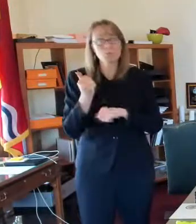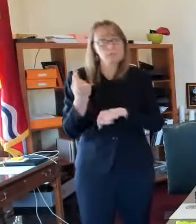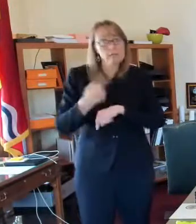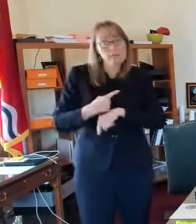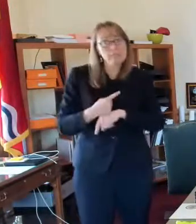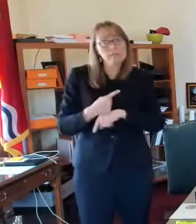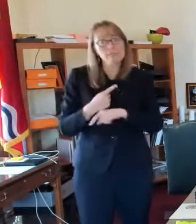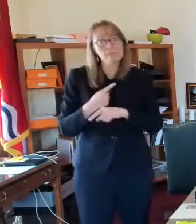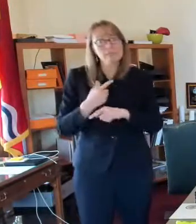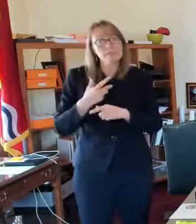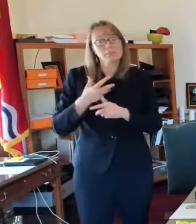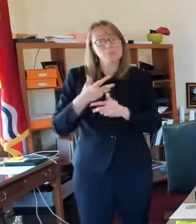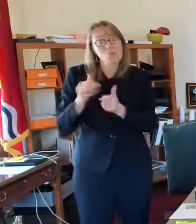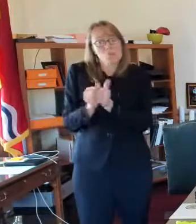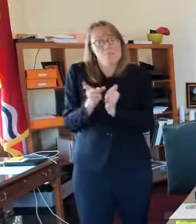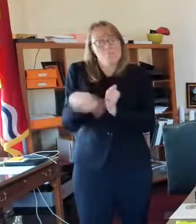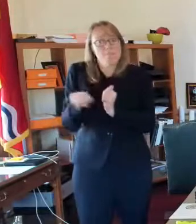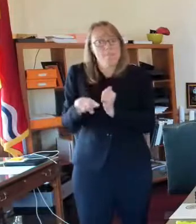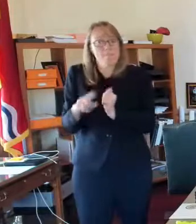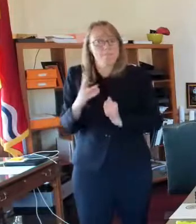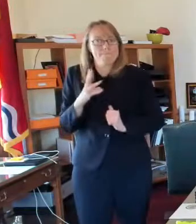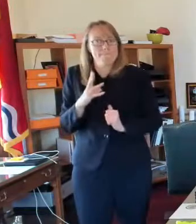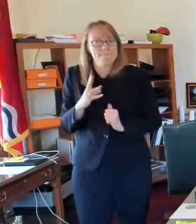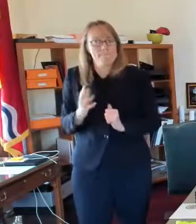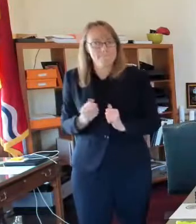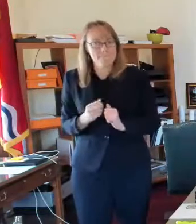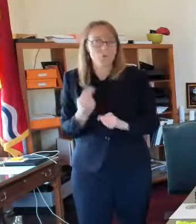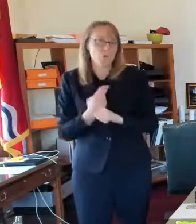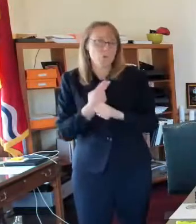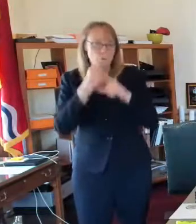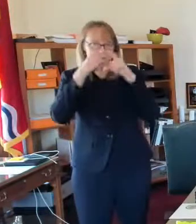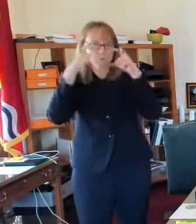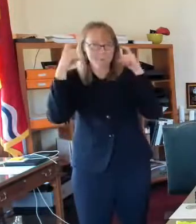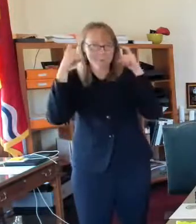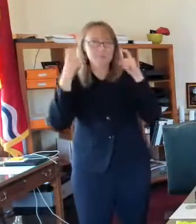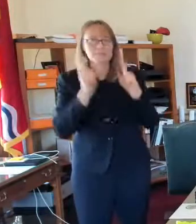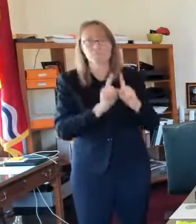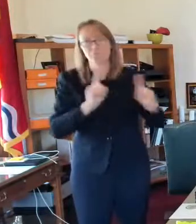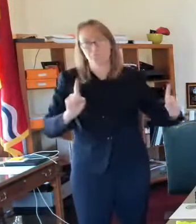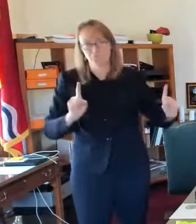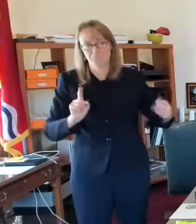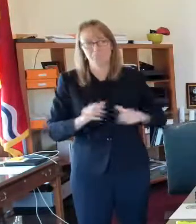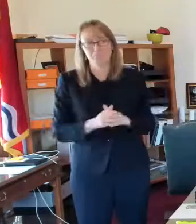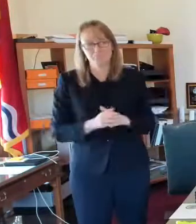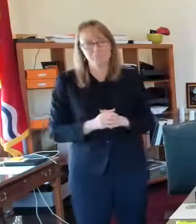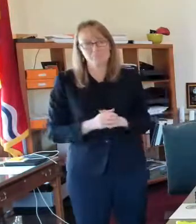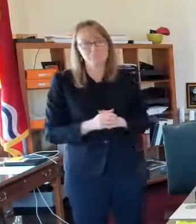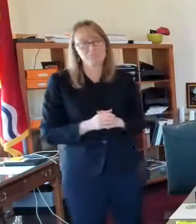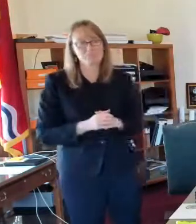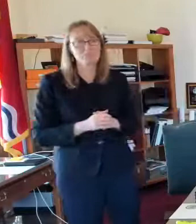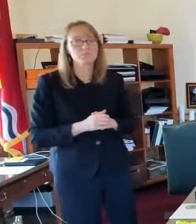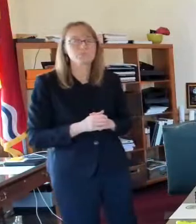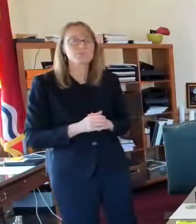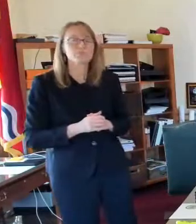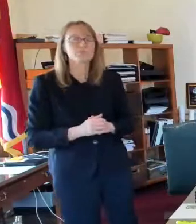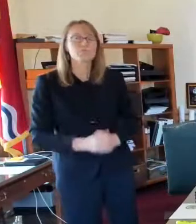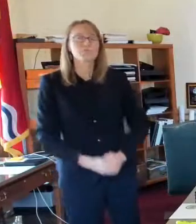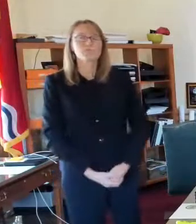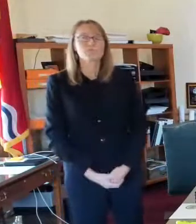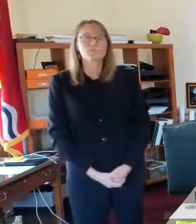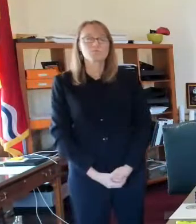Wear a mask, social distance. So those are the COVID numbers for today, and